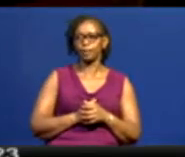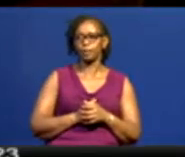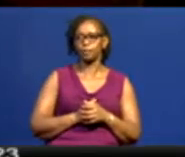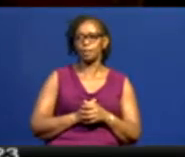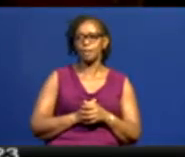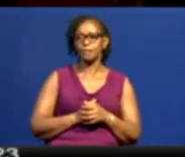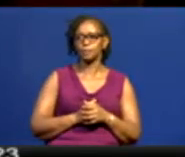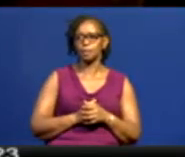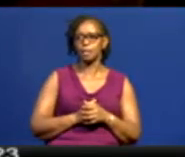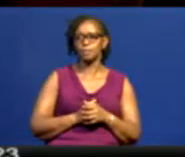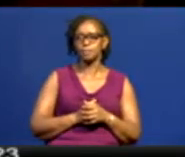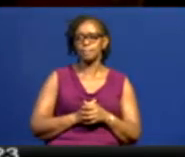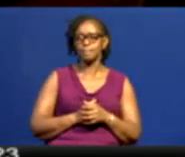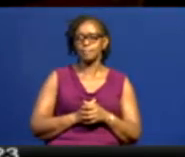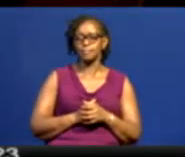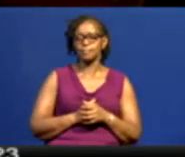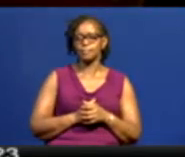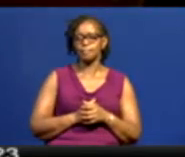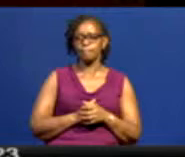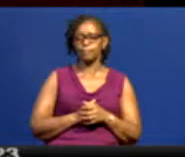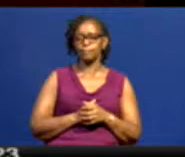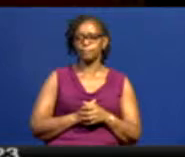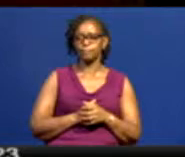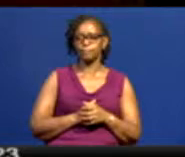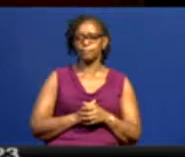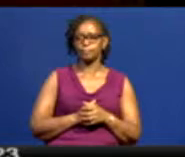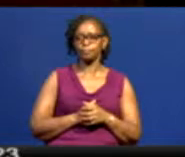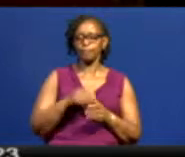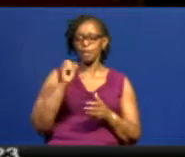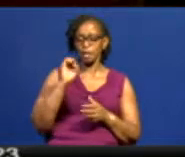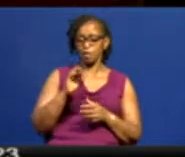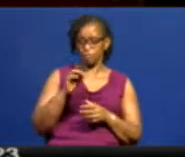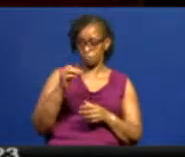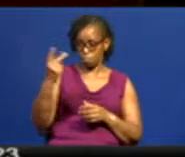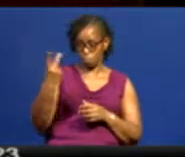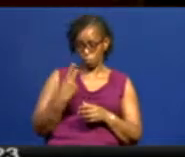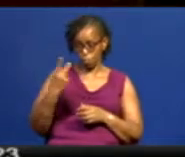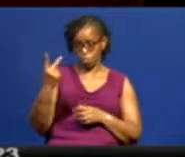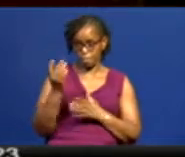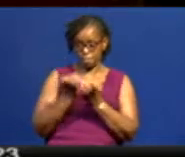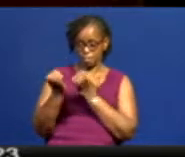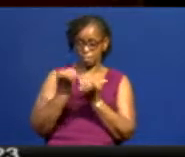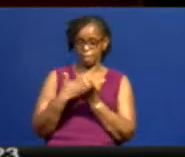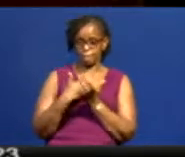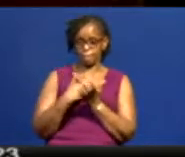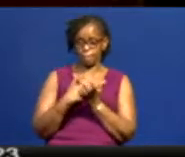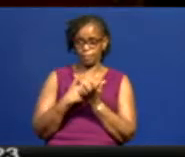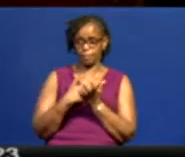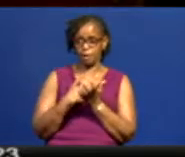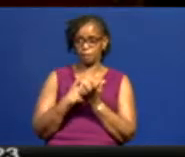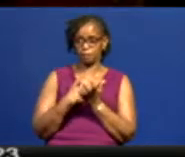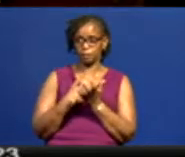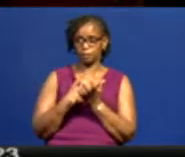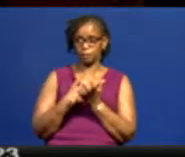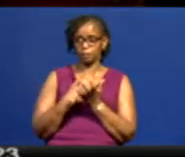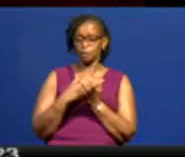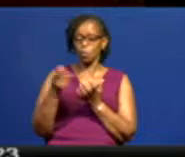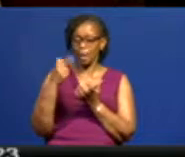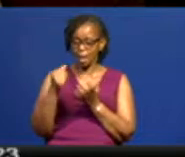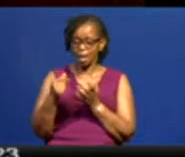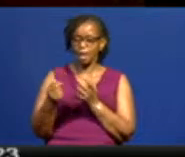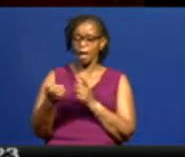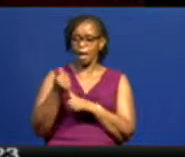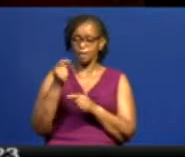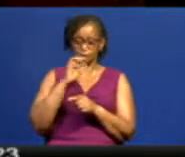and if you're operating, Speaker and I are operating a business, instead of us earning a salary from that business,